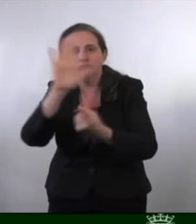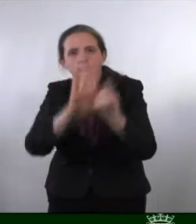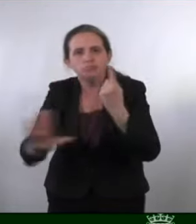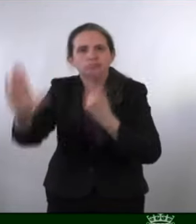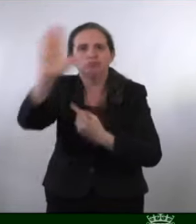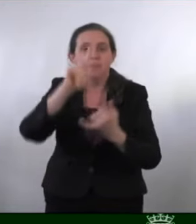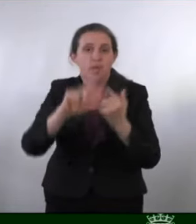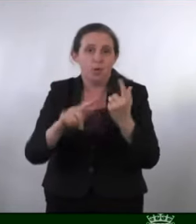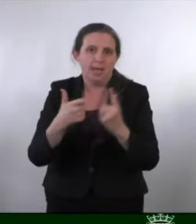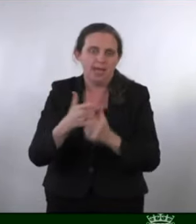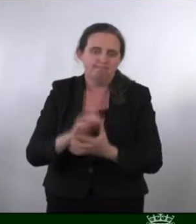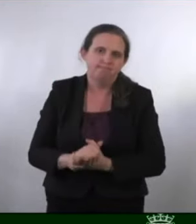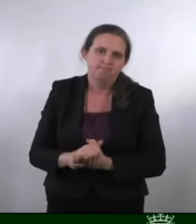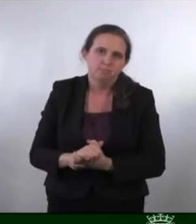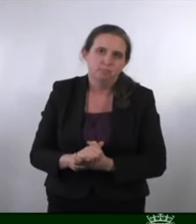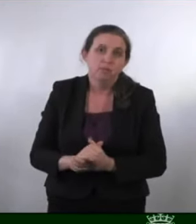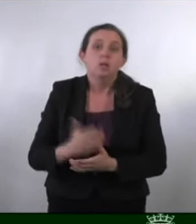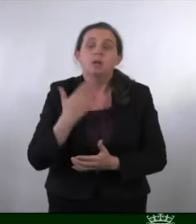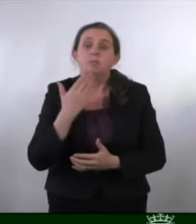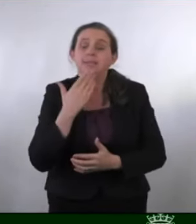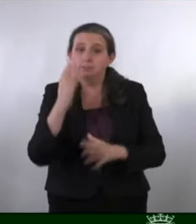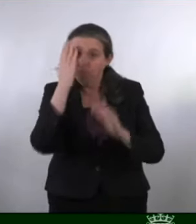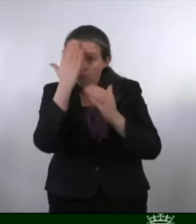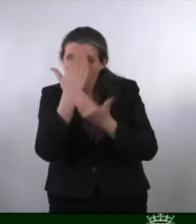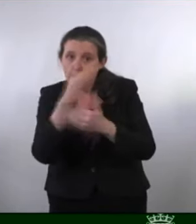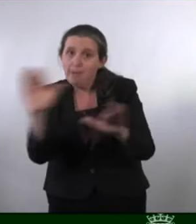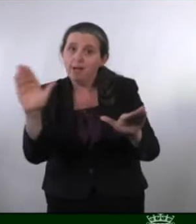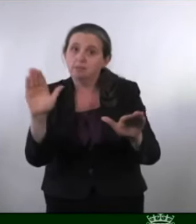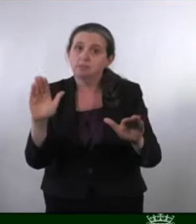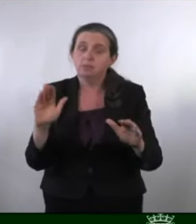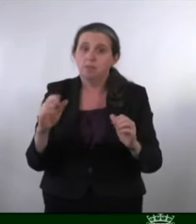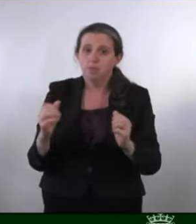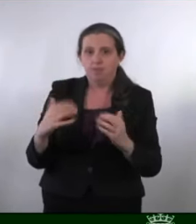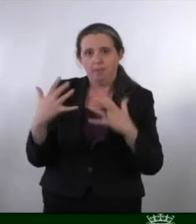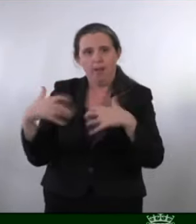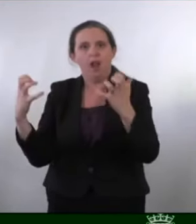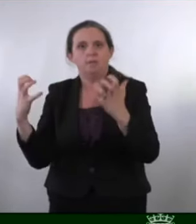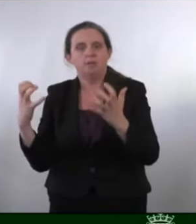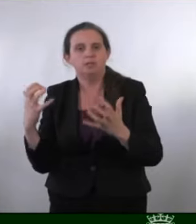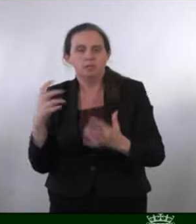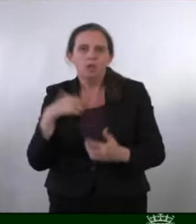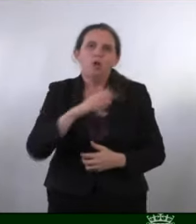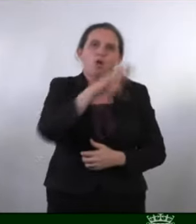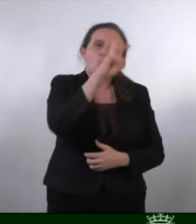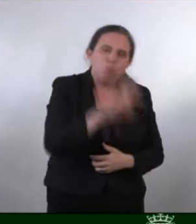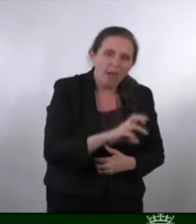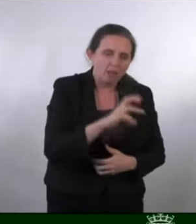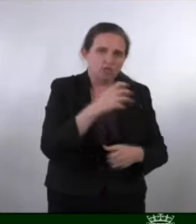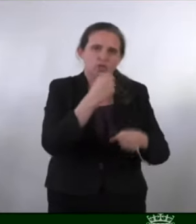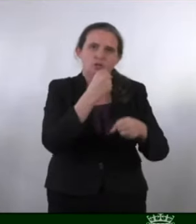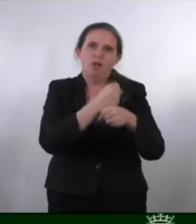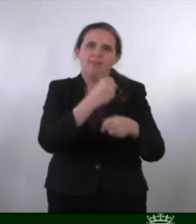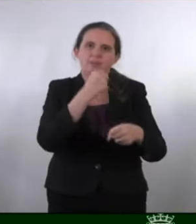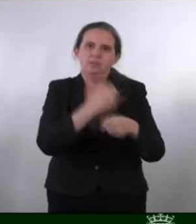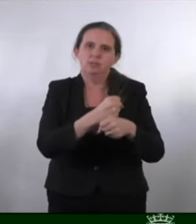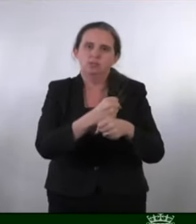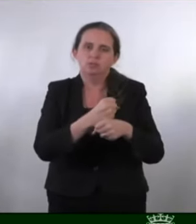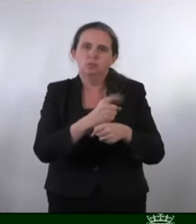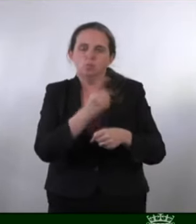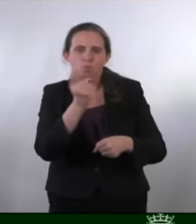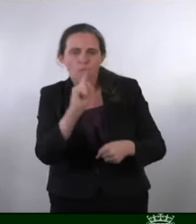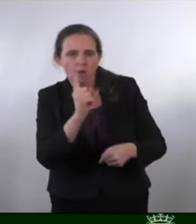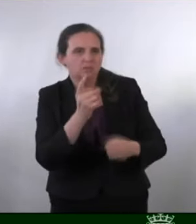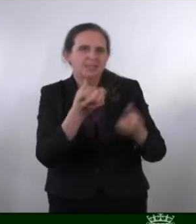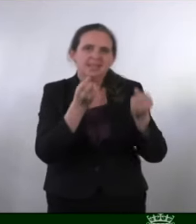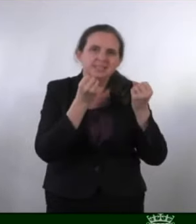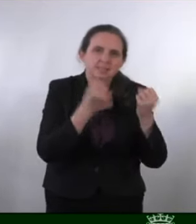House that it was the Welsh Labour government that managed to spend £144 million, Madam Deputy